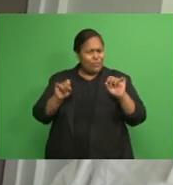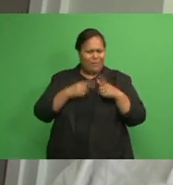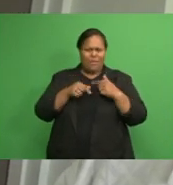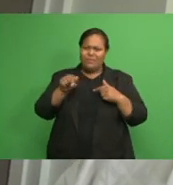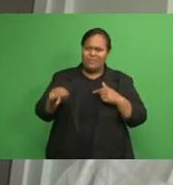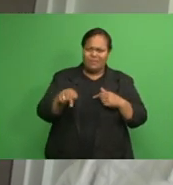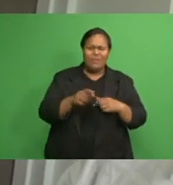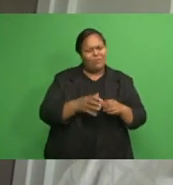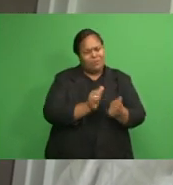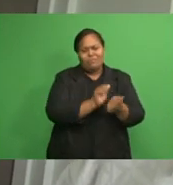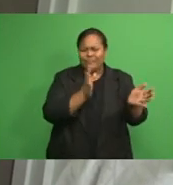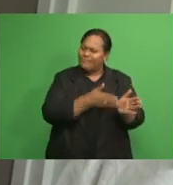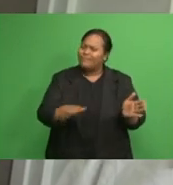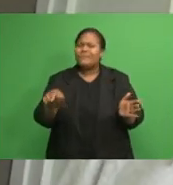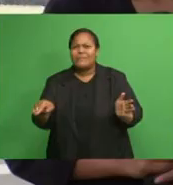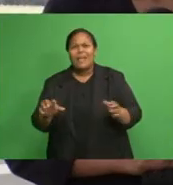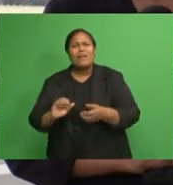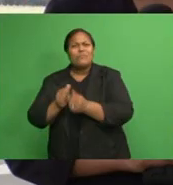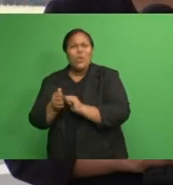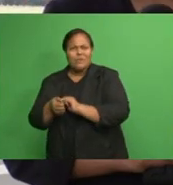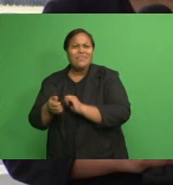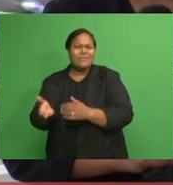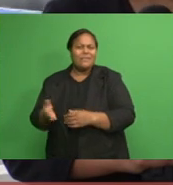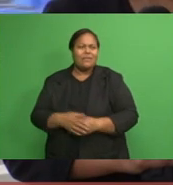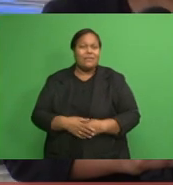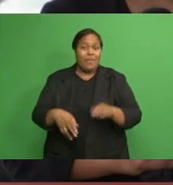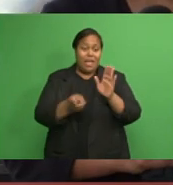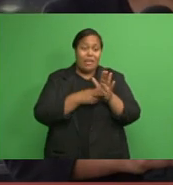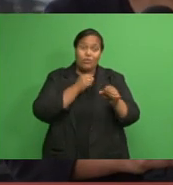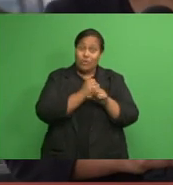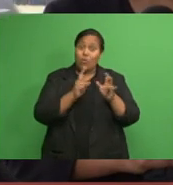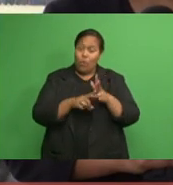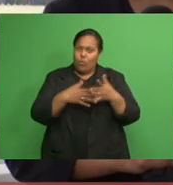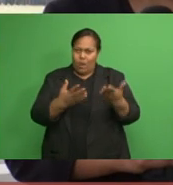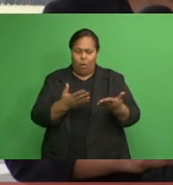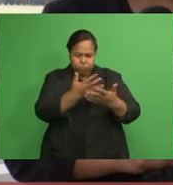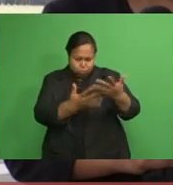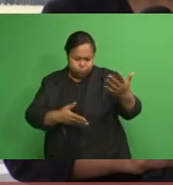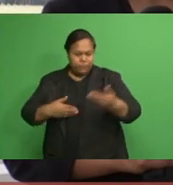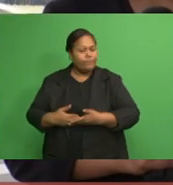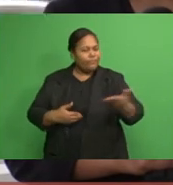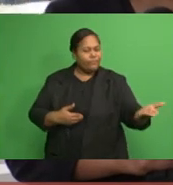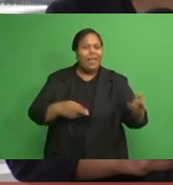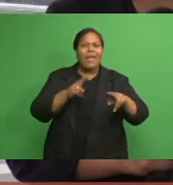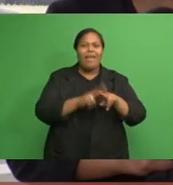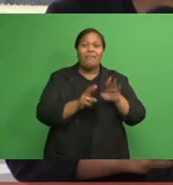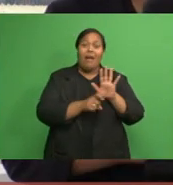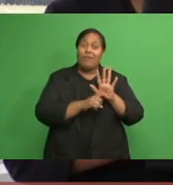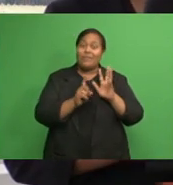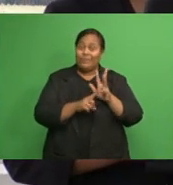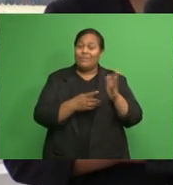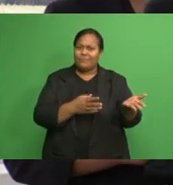it at that time. And it's a part of the program. The NGO petition has been sent to the Fiji Rugby Union, their major